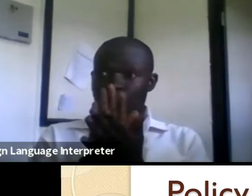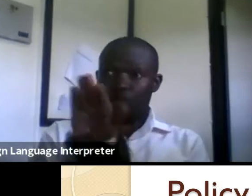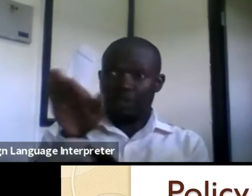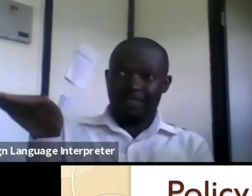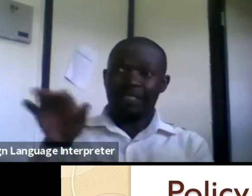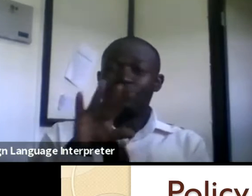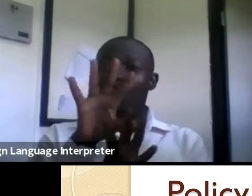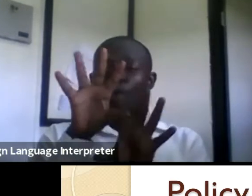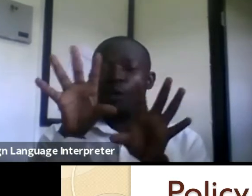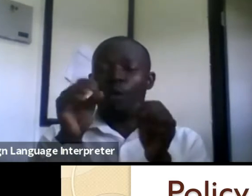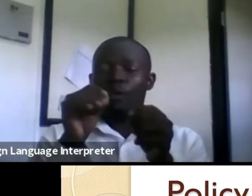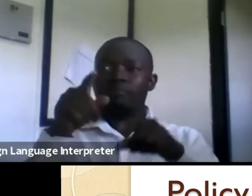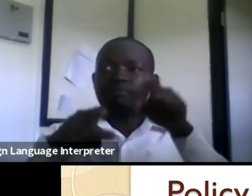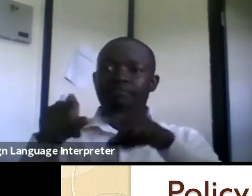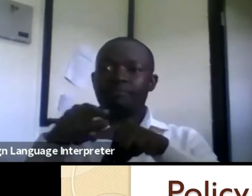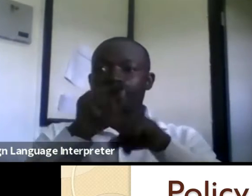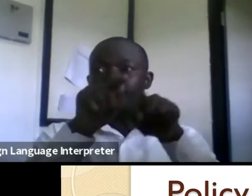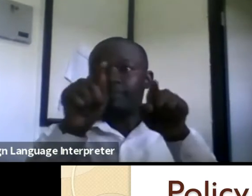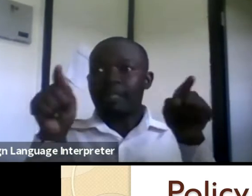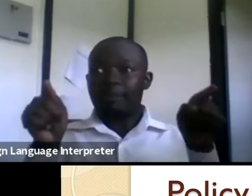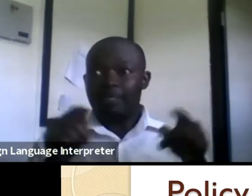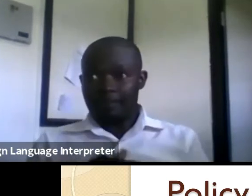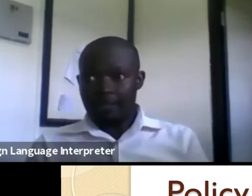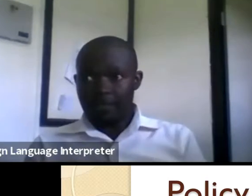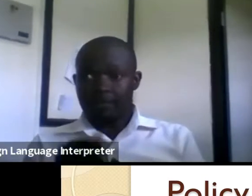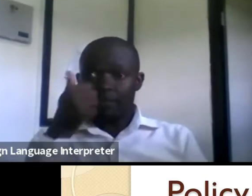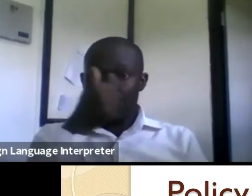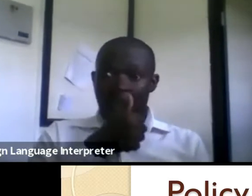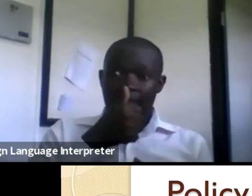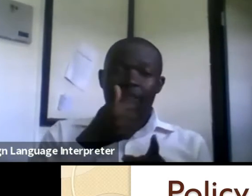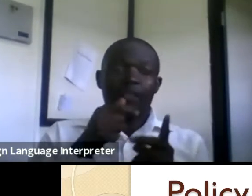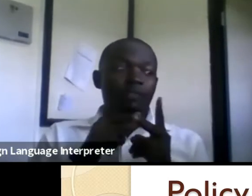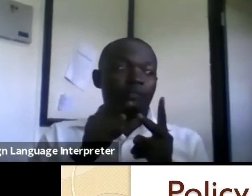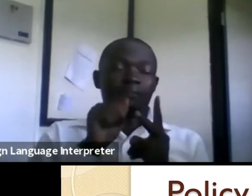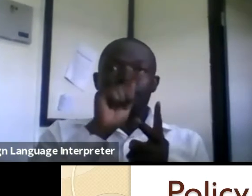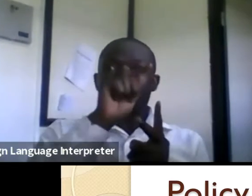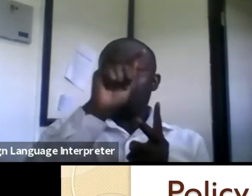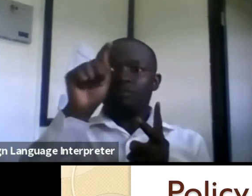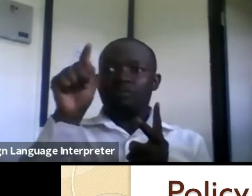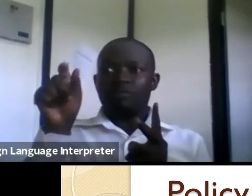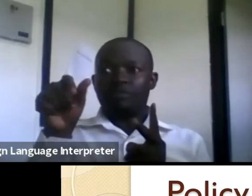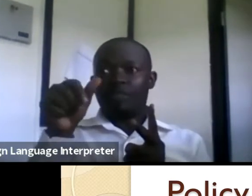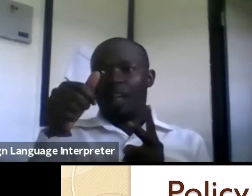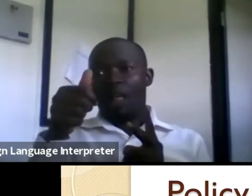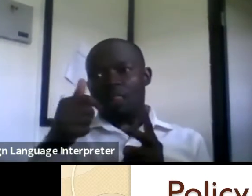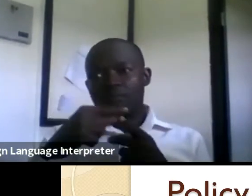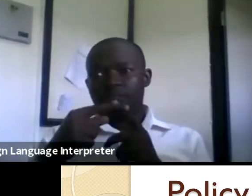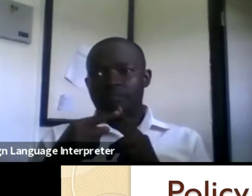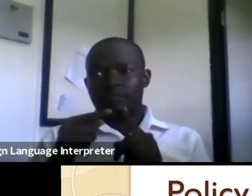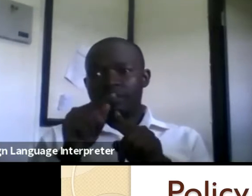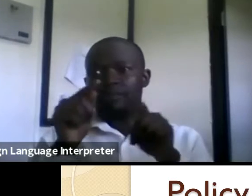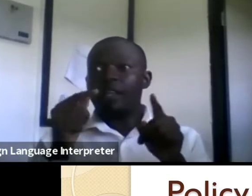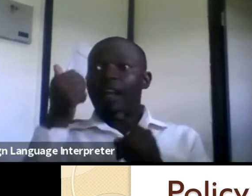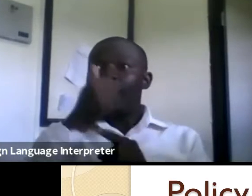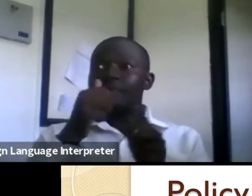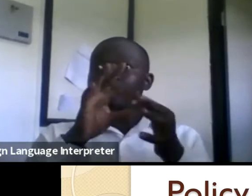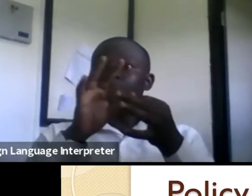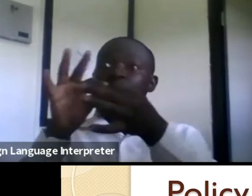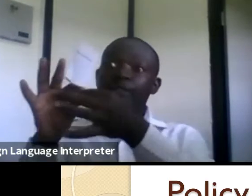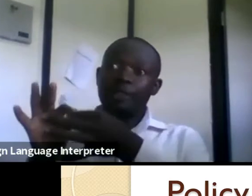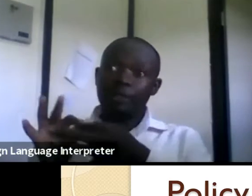participants from Africa and also from the Africa Network, from the